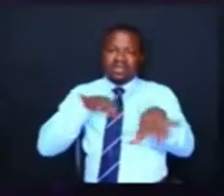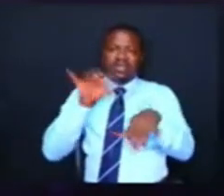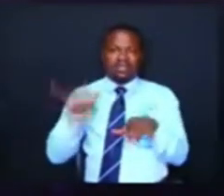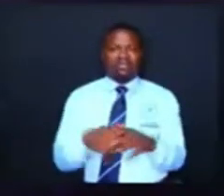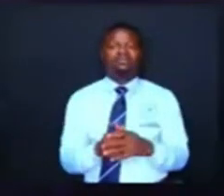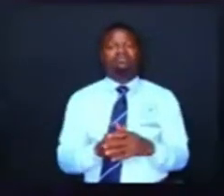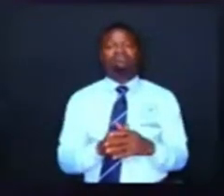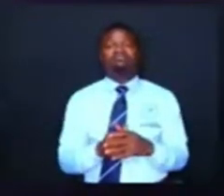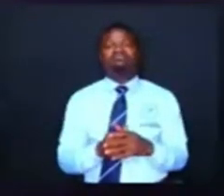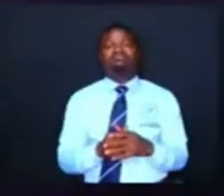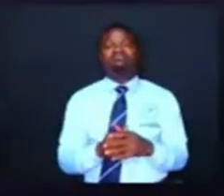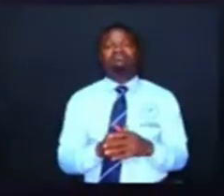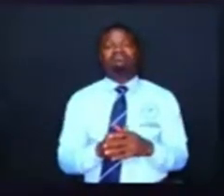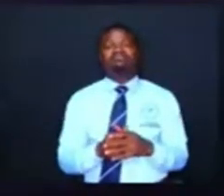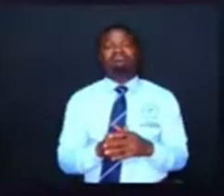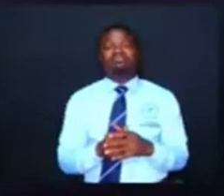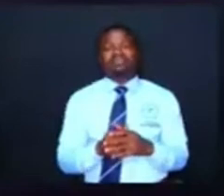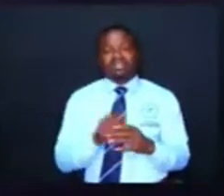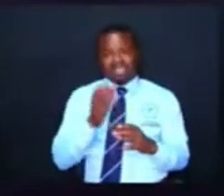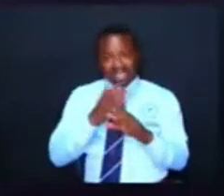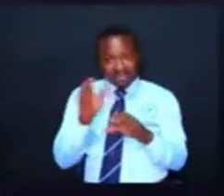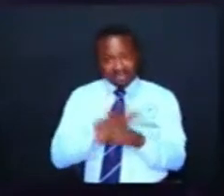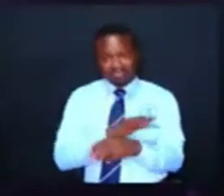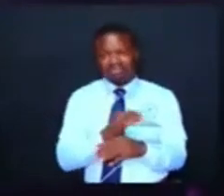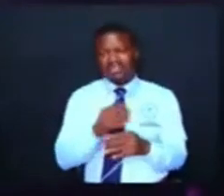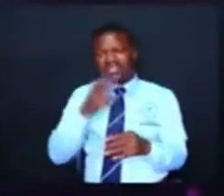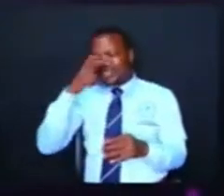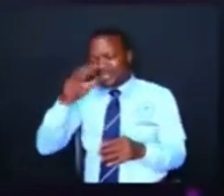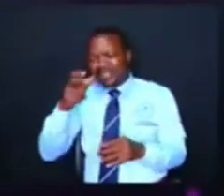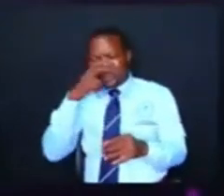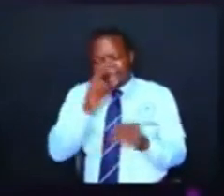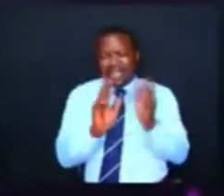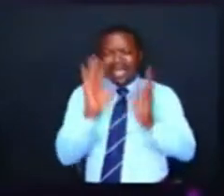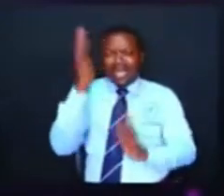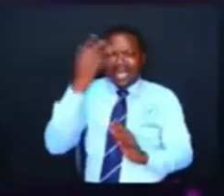Keep corrupt talk far from your lips.